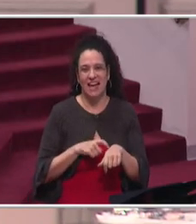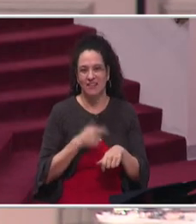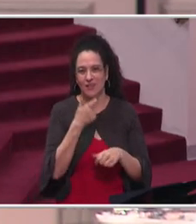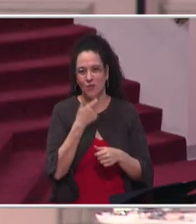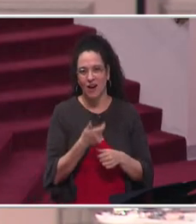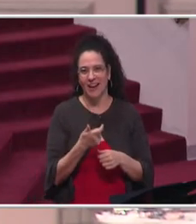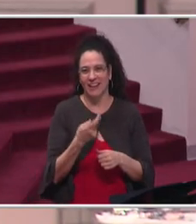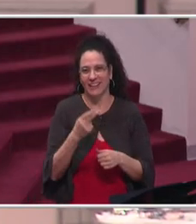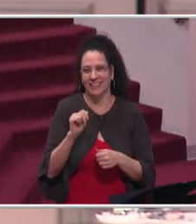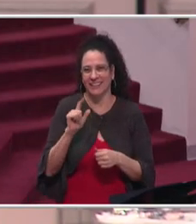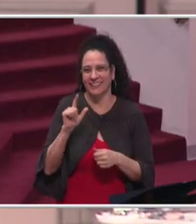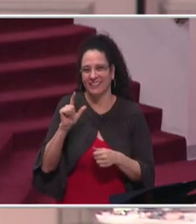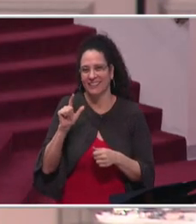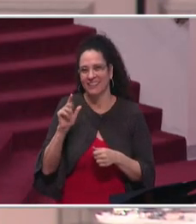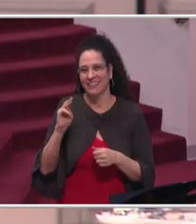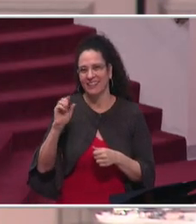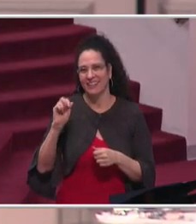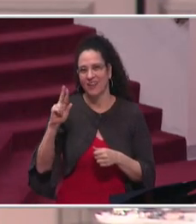off.